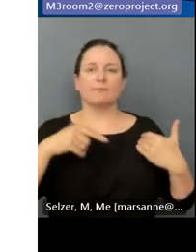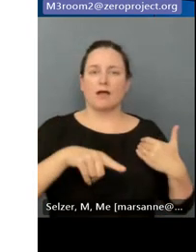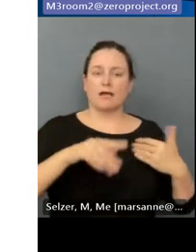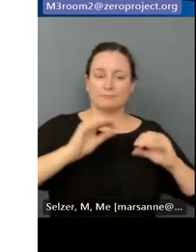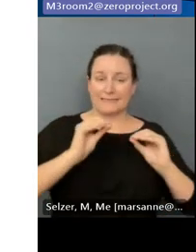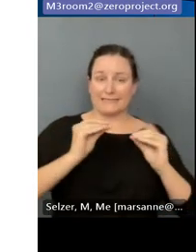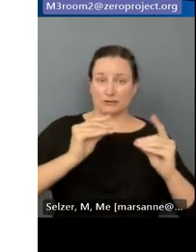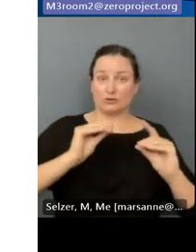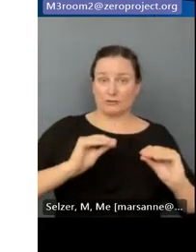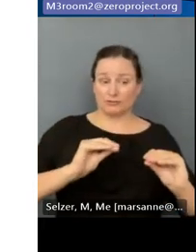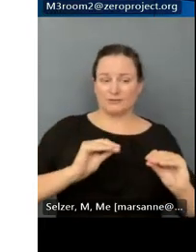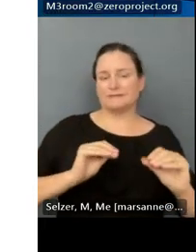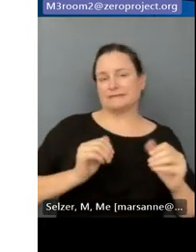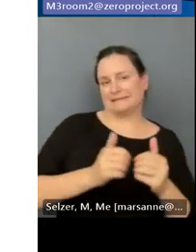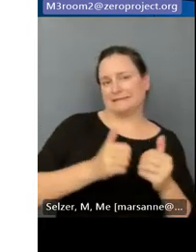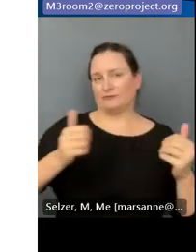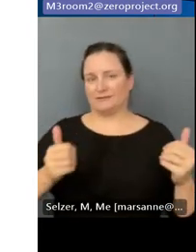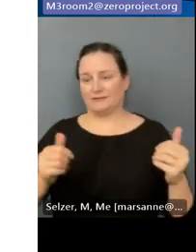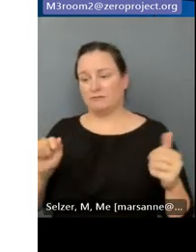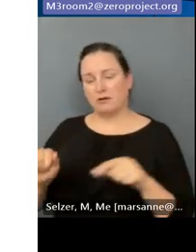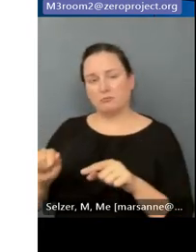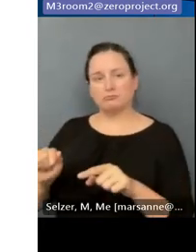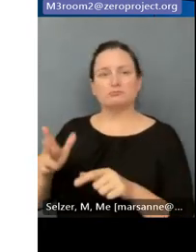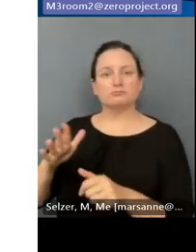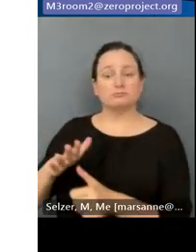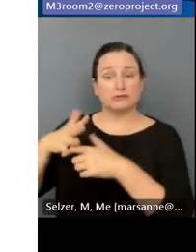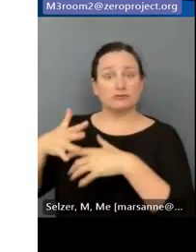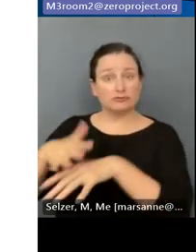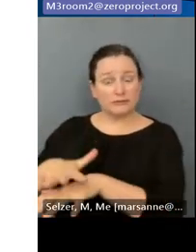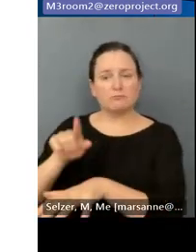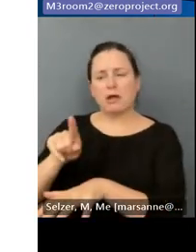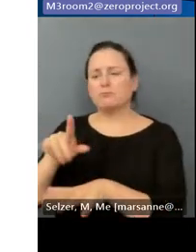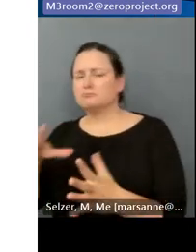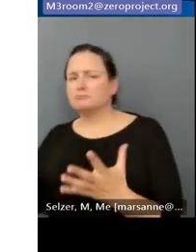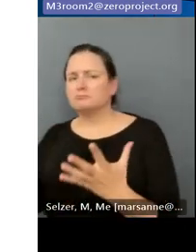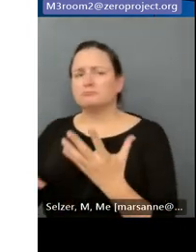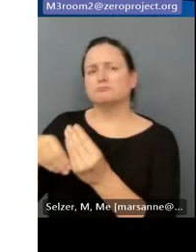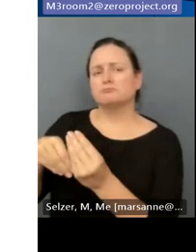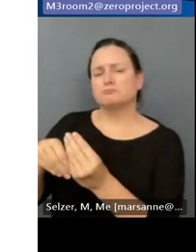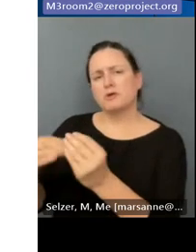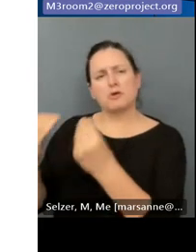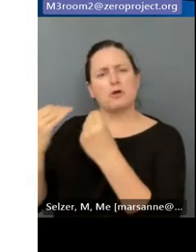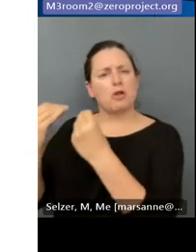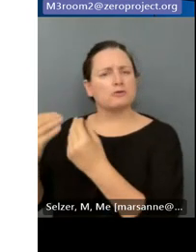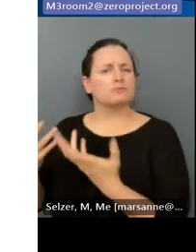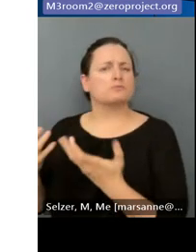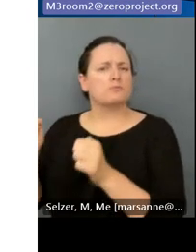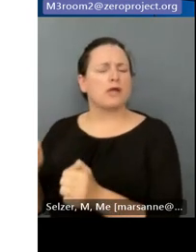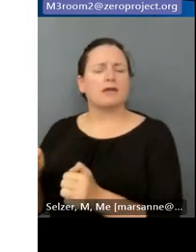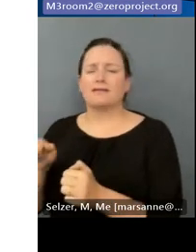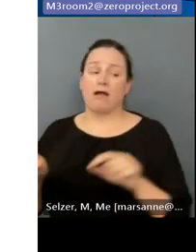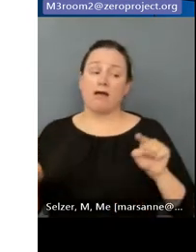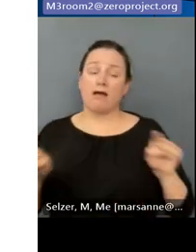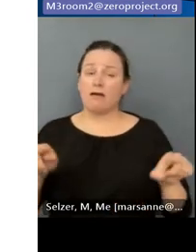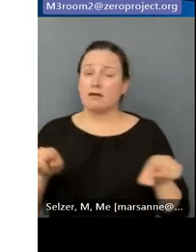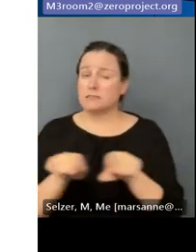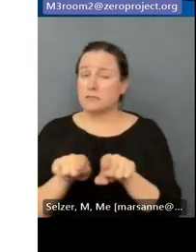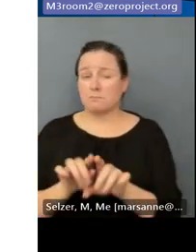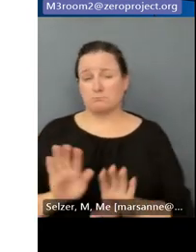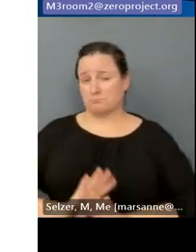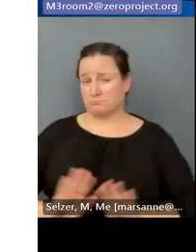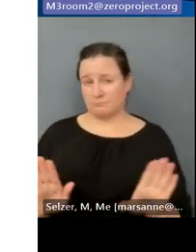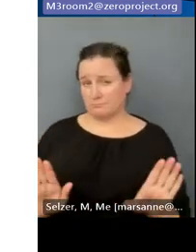not only it. Specialized education system, the work carried out aims to enable